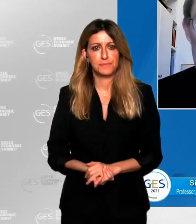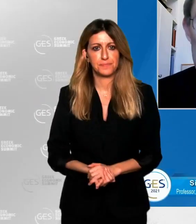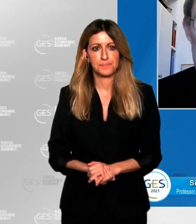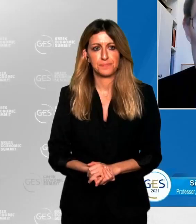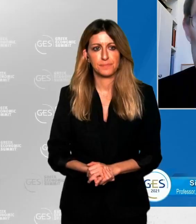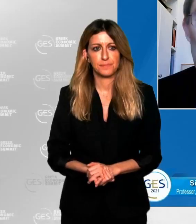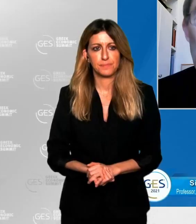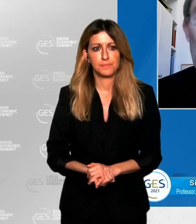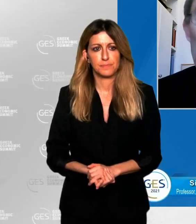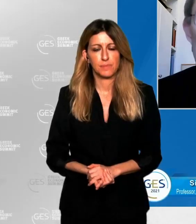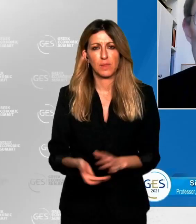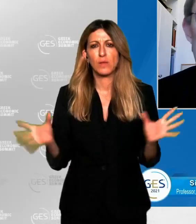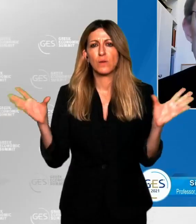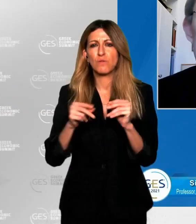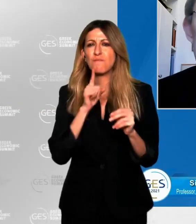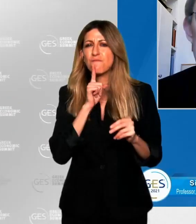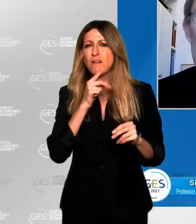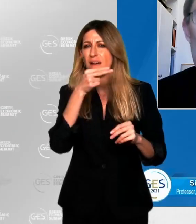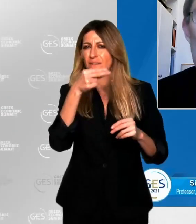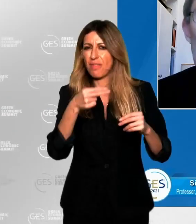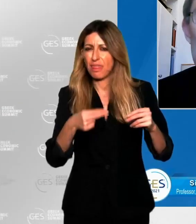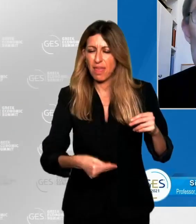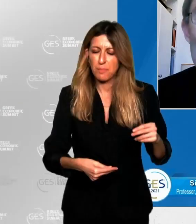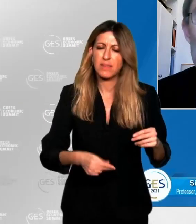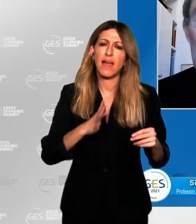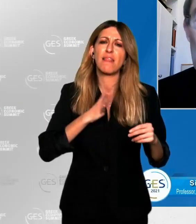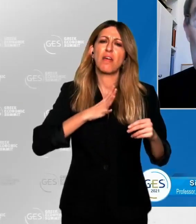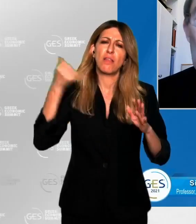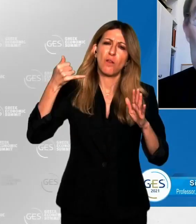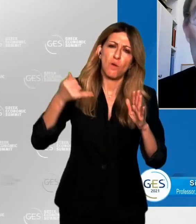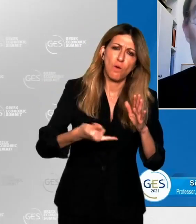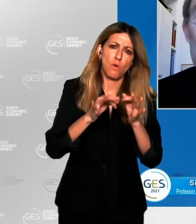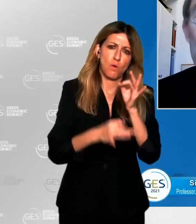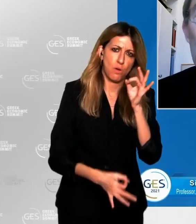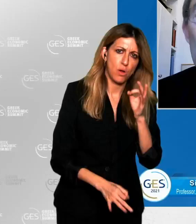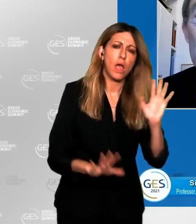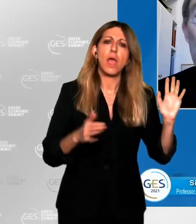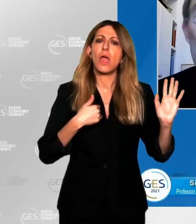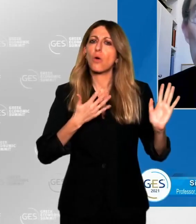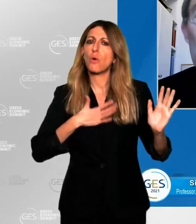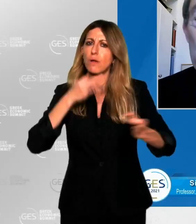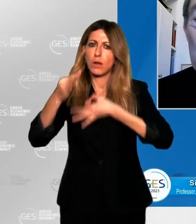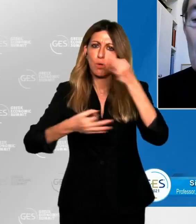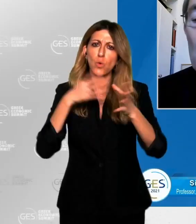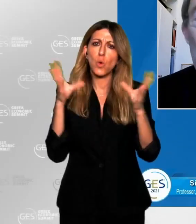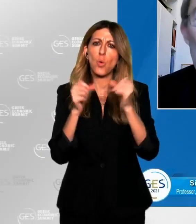on general principles, which of course are the principles that are underlying our